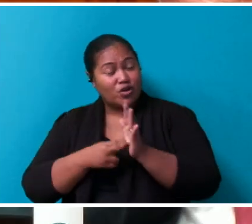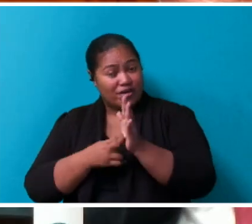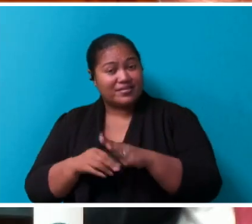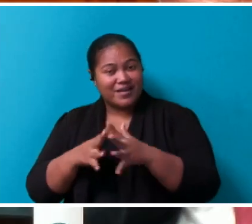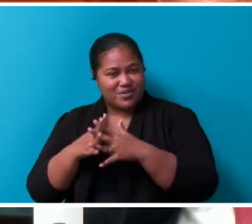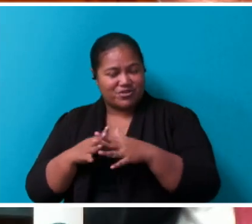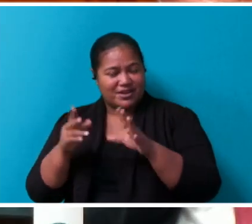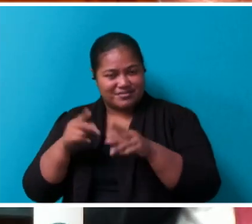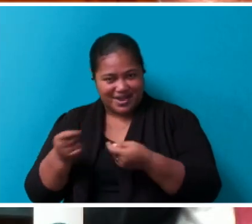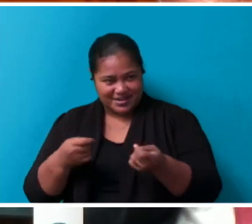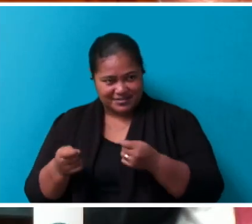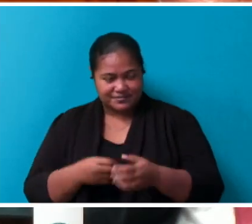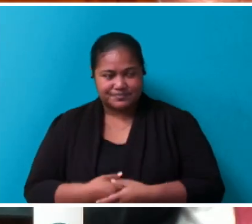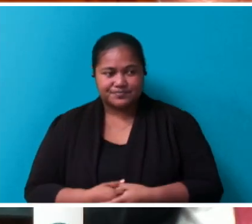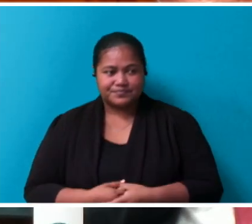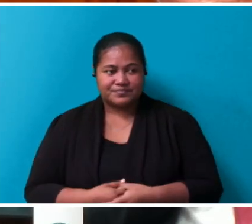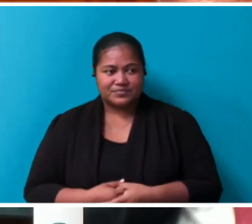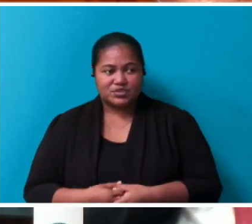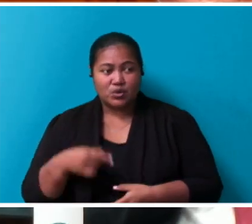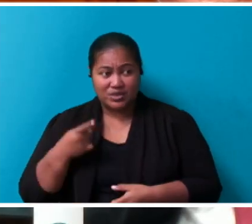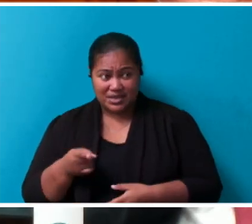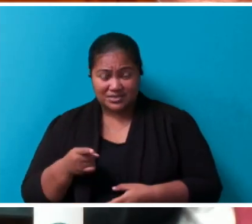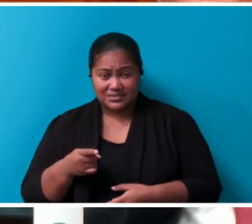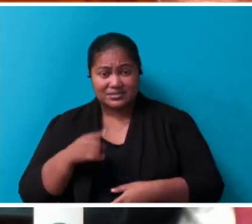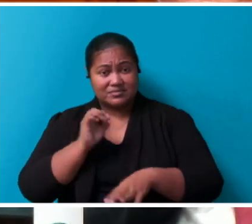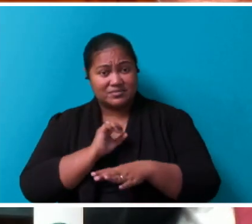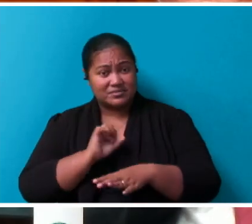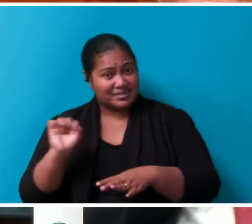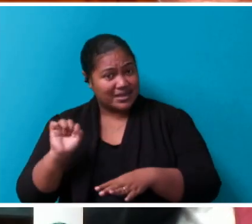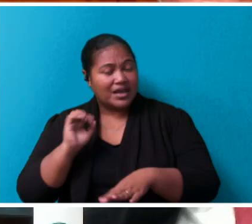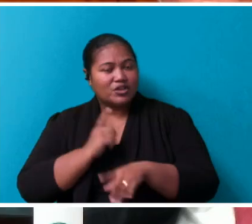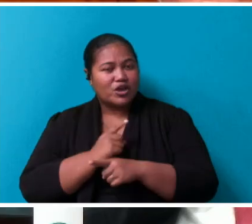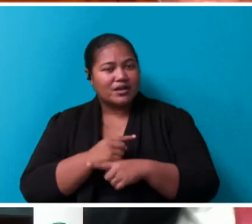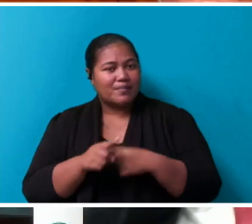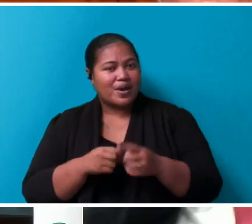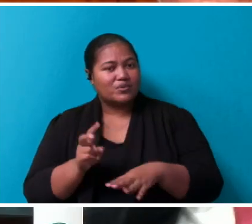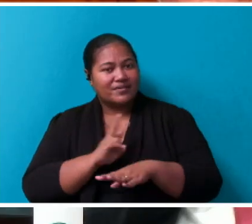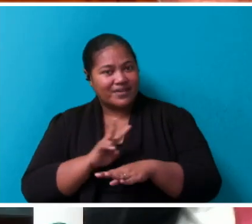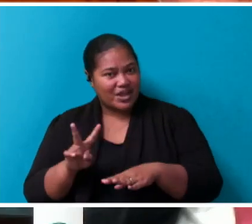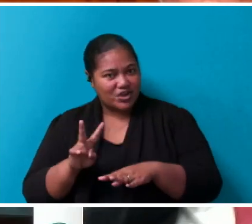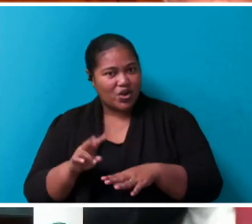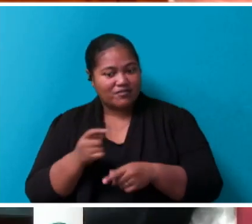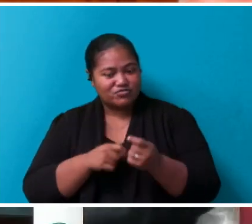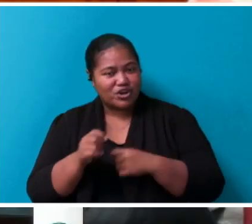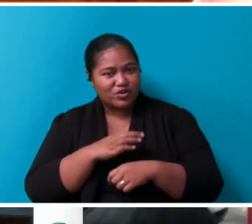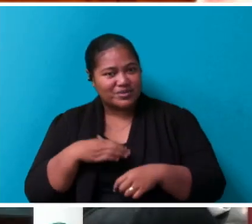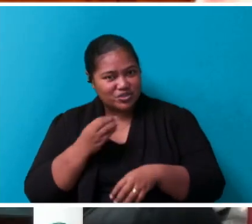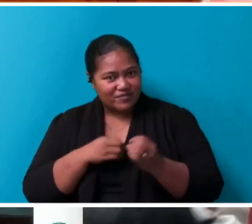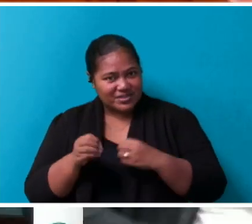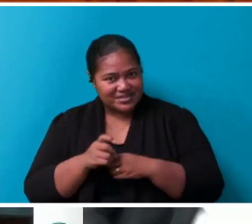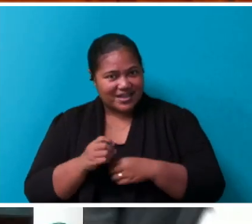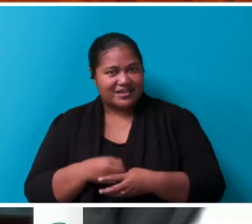Speaker, this statement highlights the value of our Trade Commission officers. Their work supports our